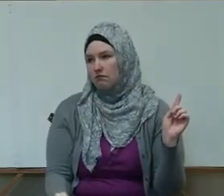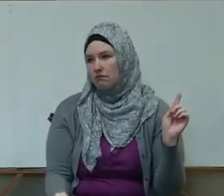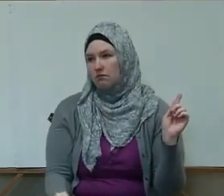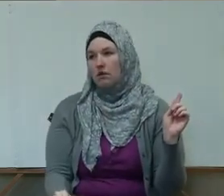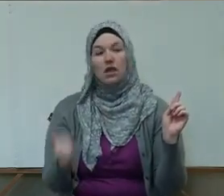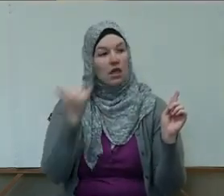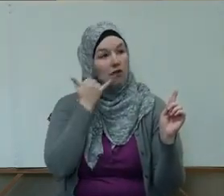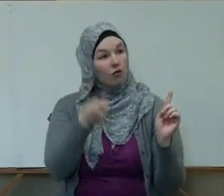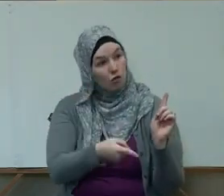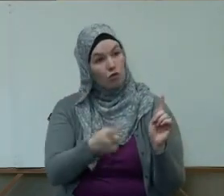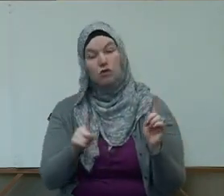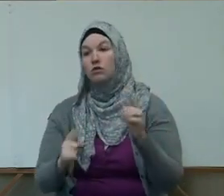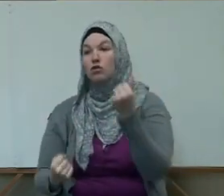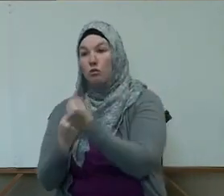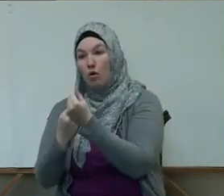jail between